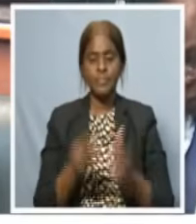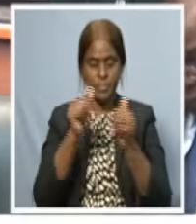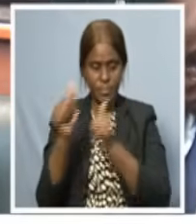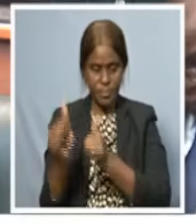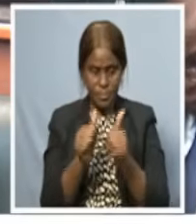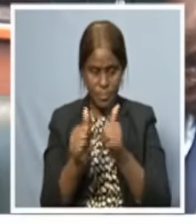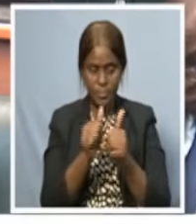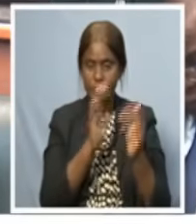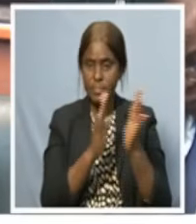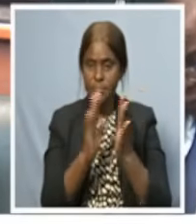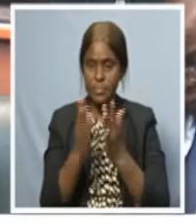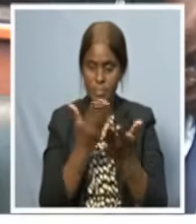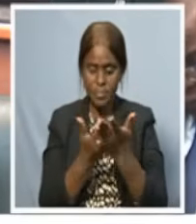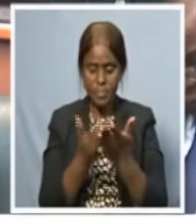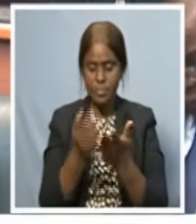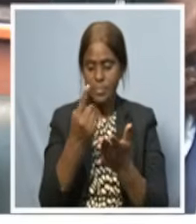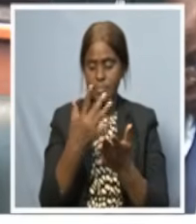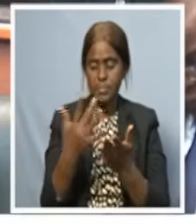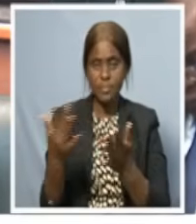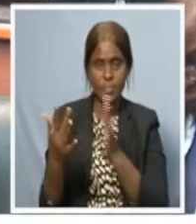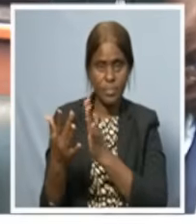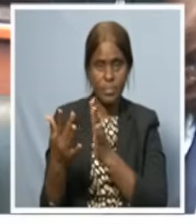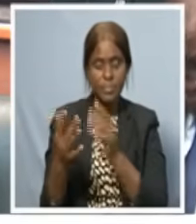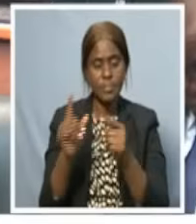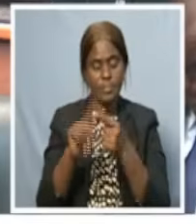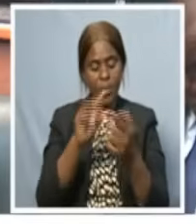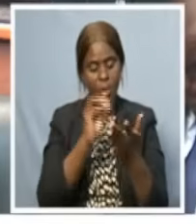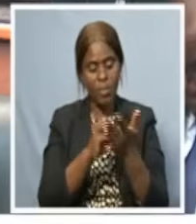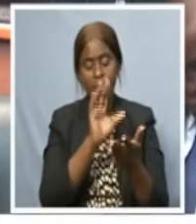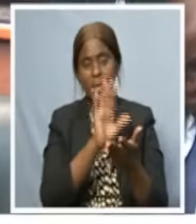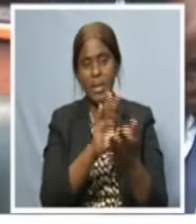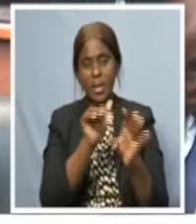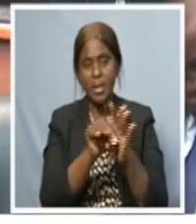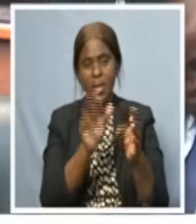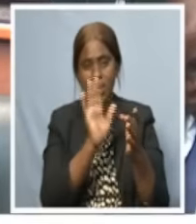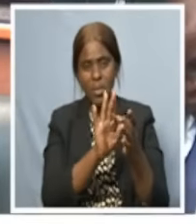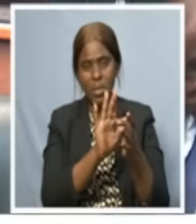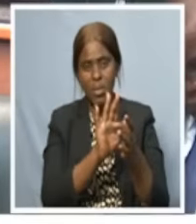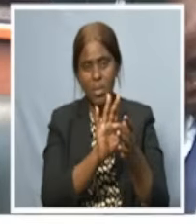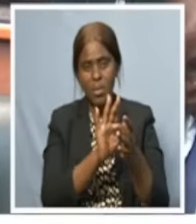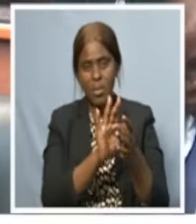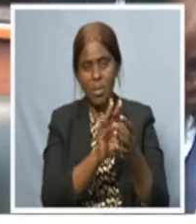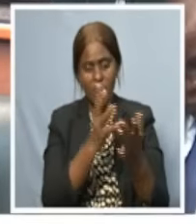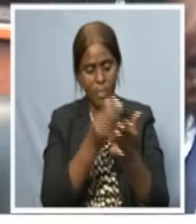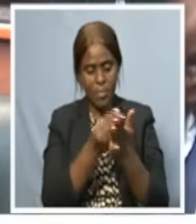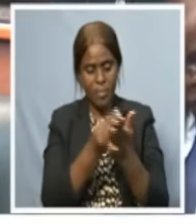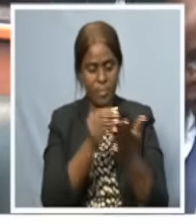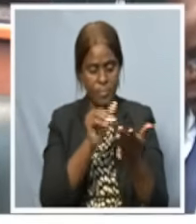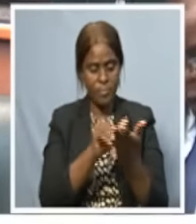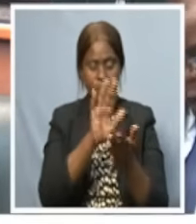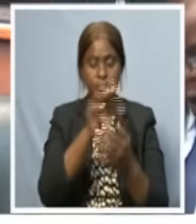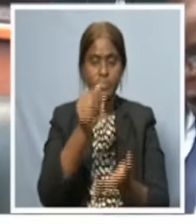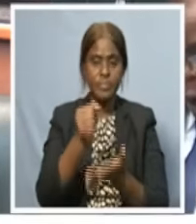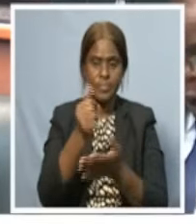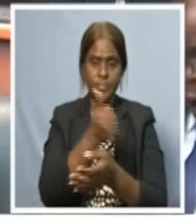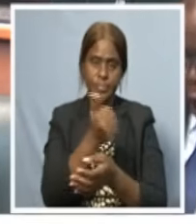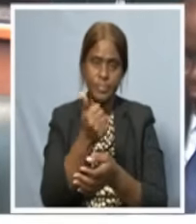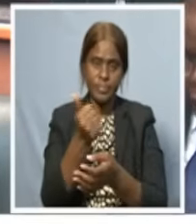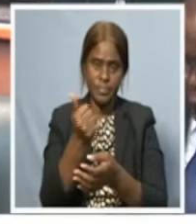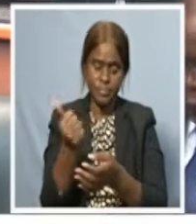actively considering is one thing. Putting the money in the budget is